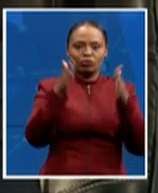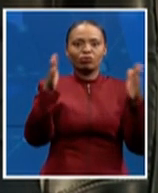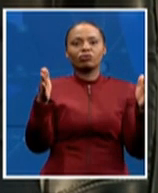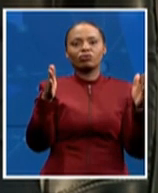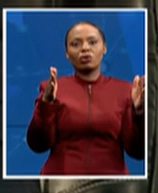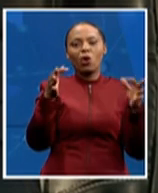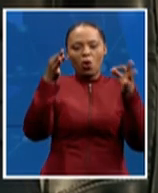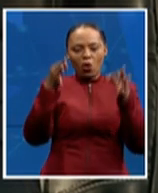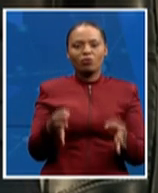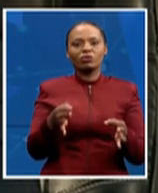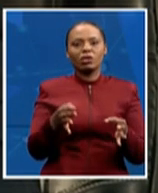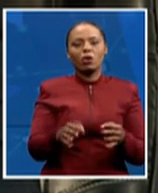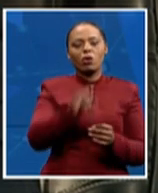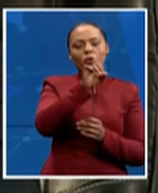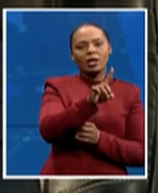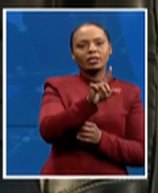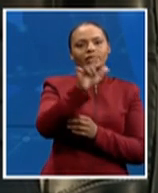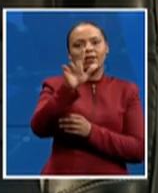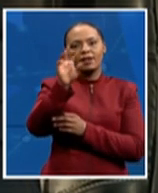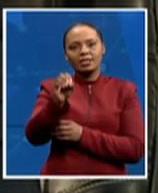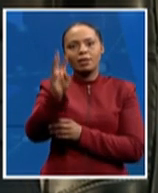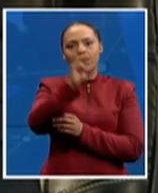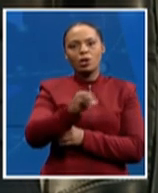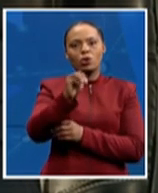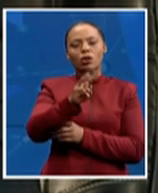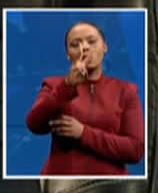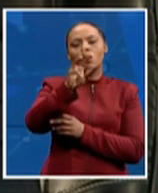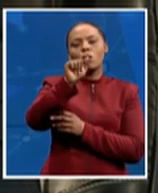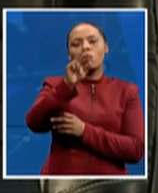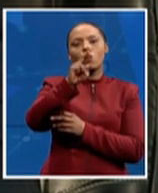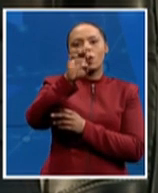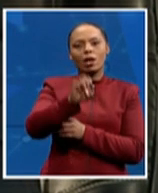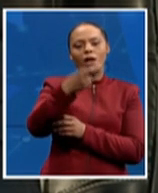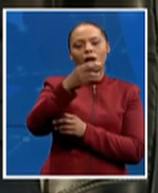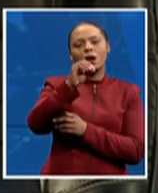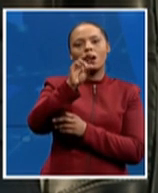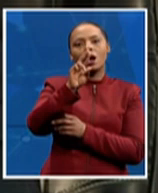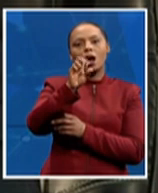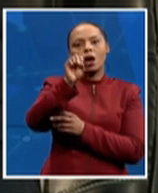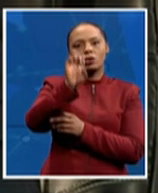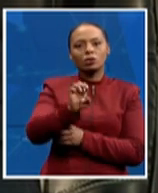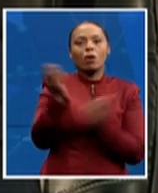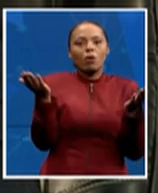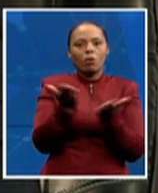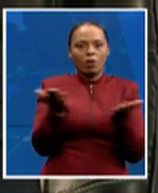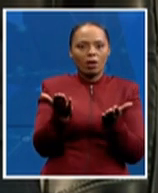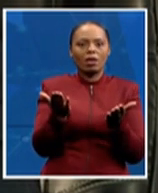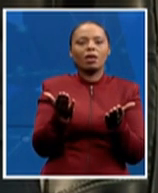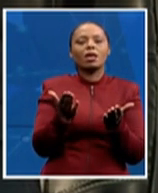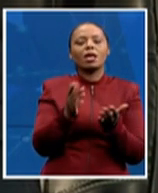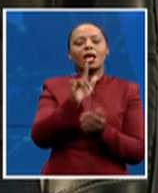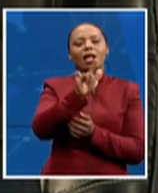million warehousing and distribution center in Ladysmith. The facility has the capacity of